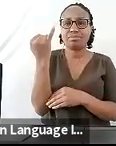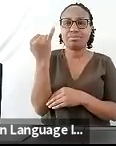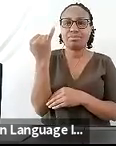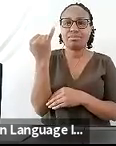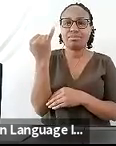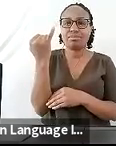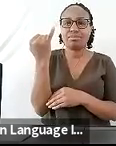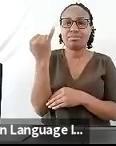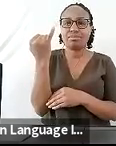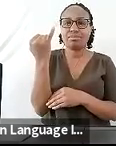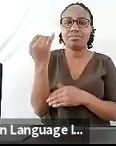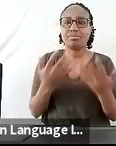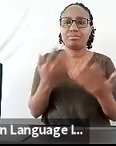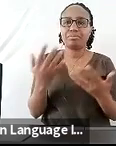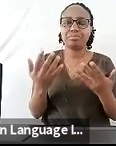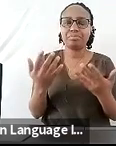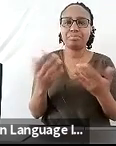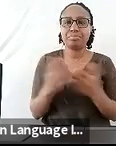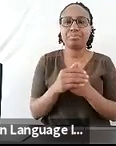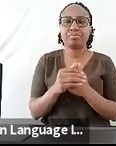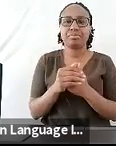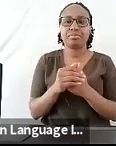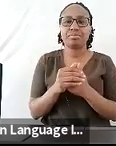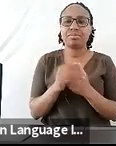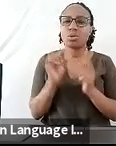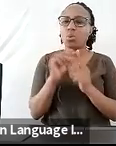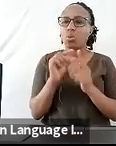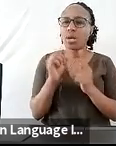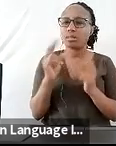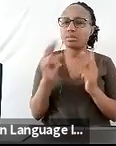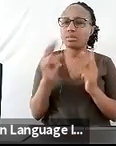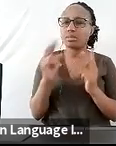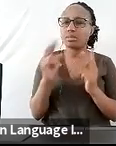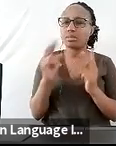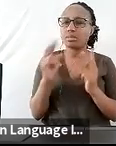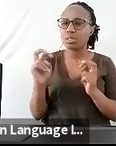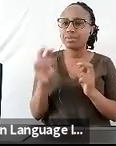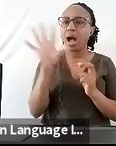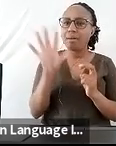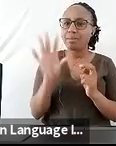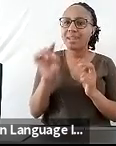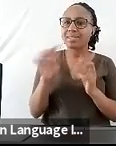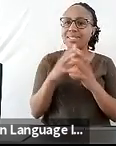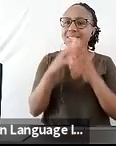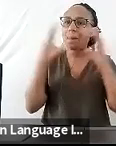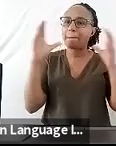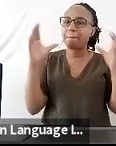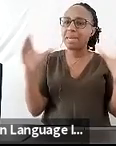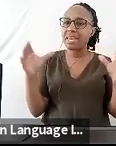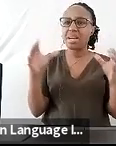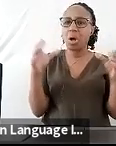what is the word I'm looking for? That Africa is this big solid block of nondescript, you